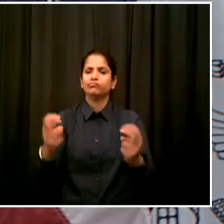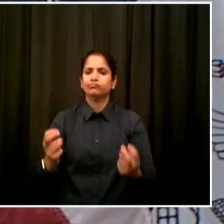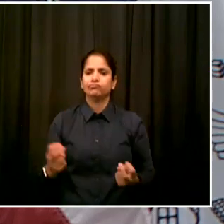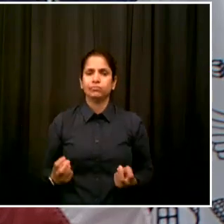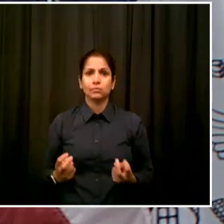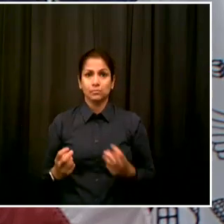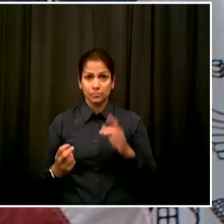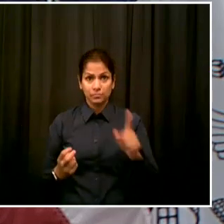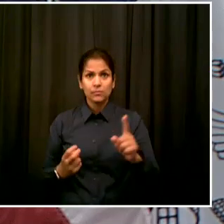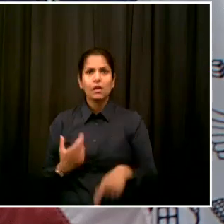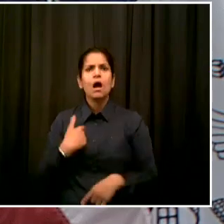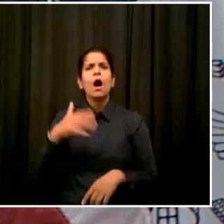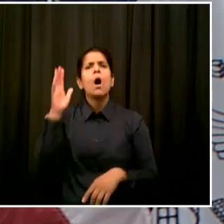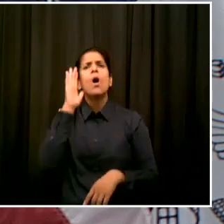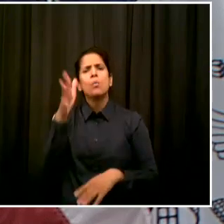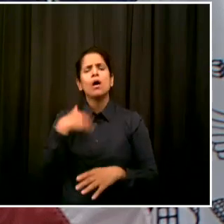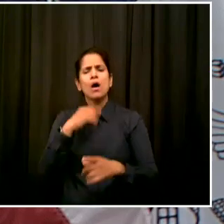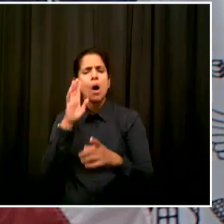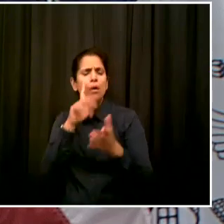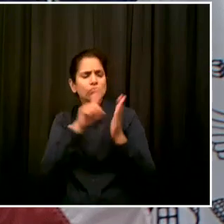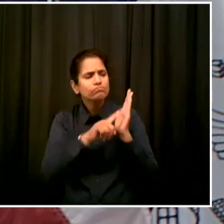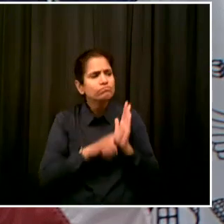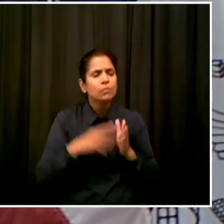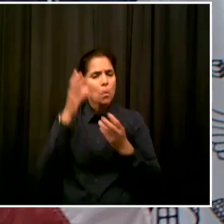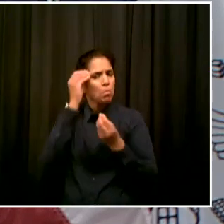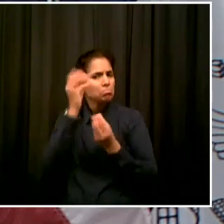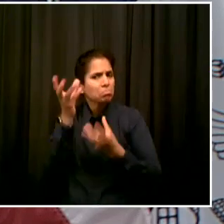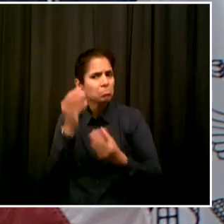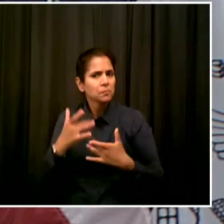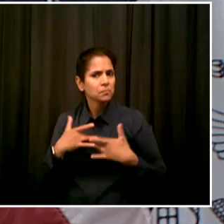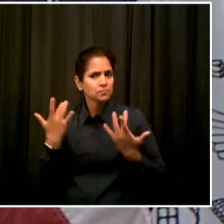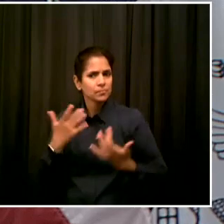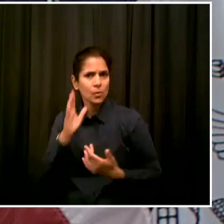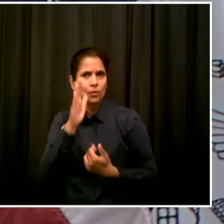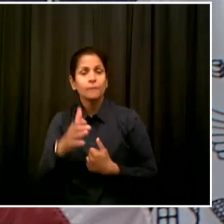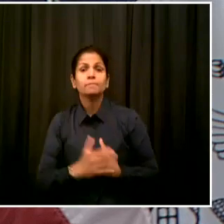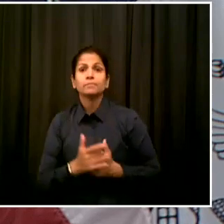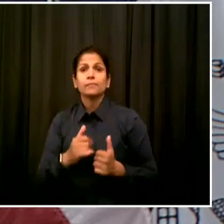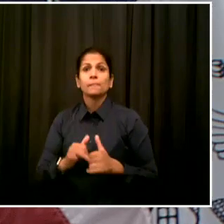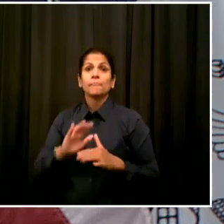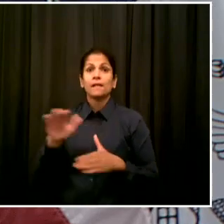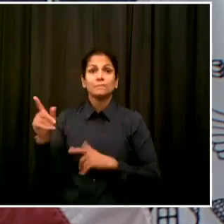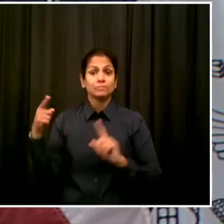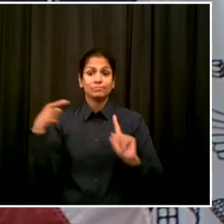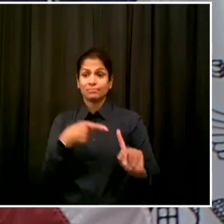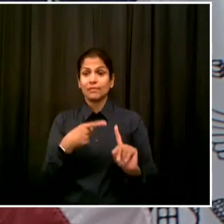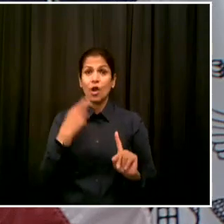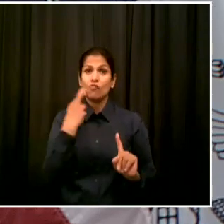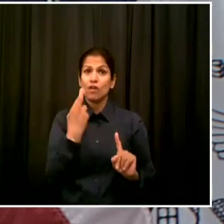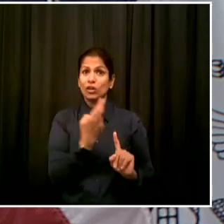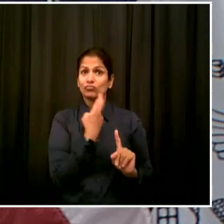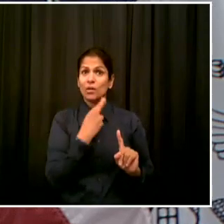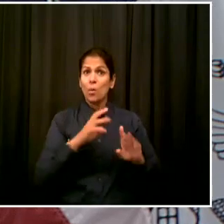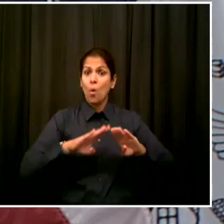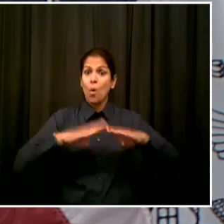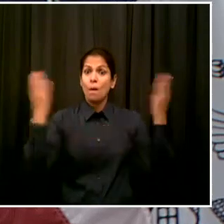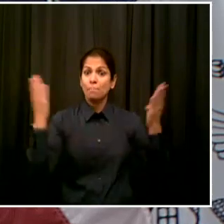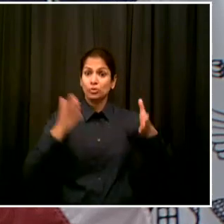streets, again, I think the open streets have been overwhelmingly a